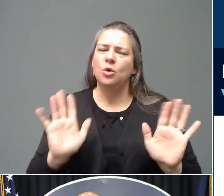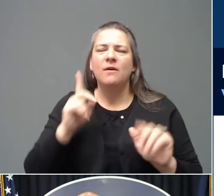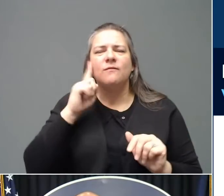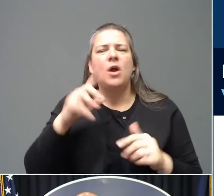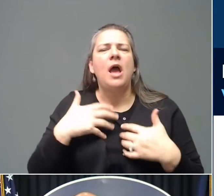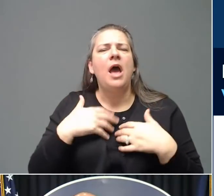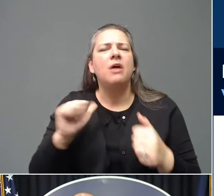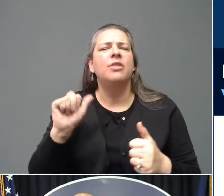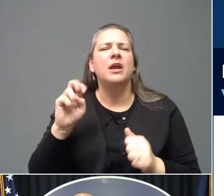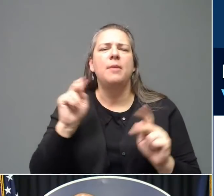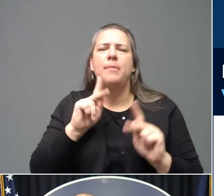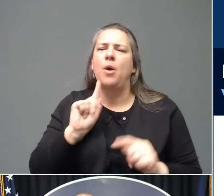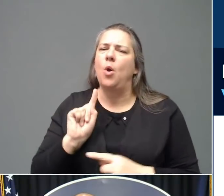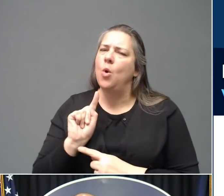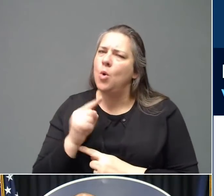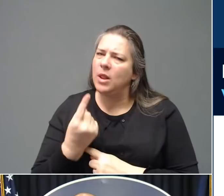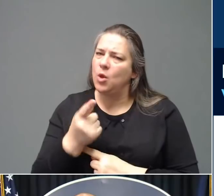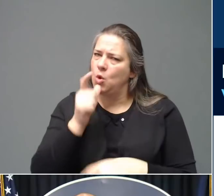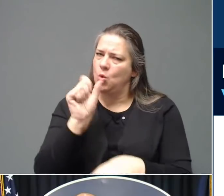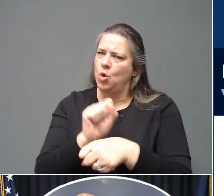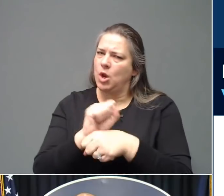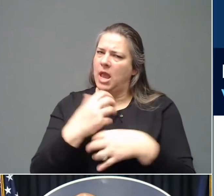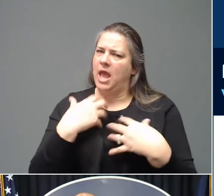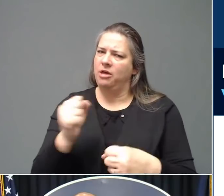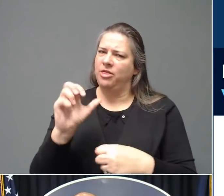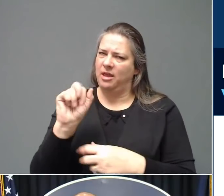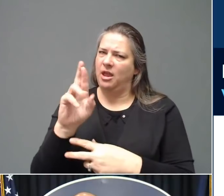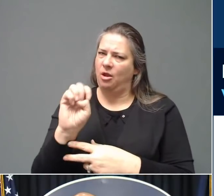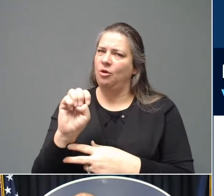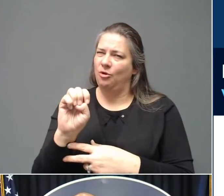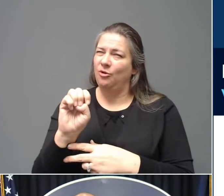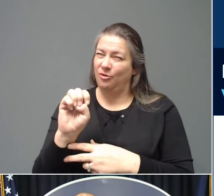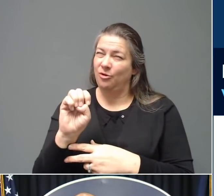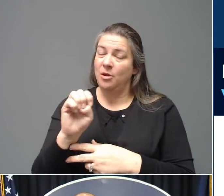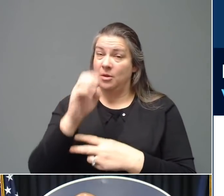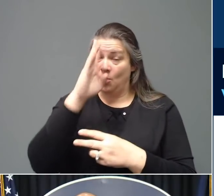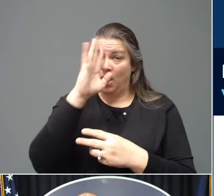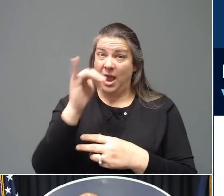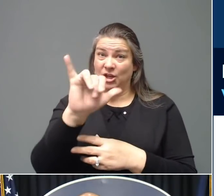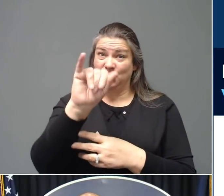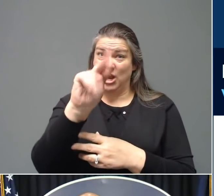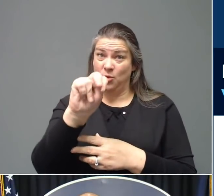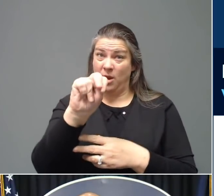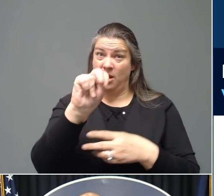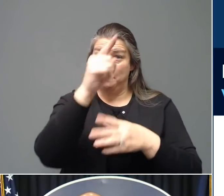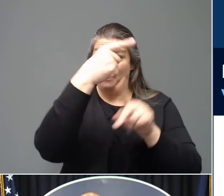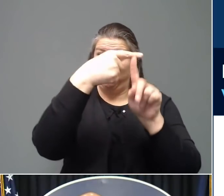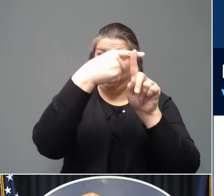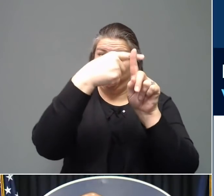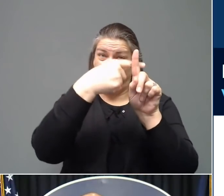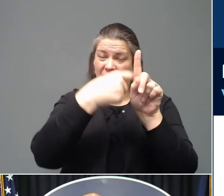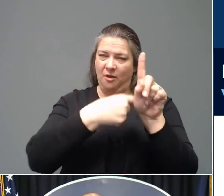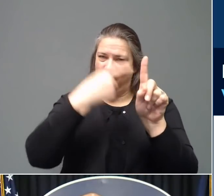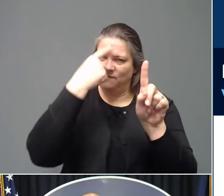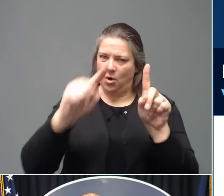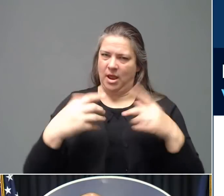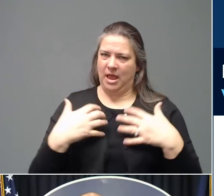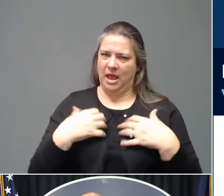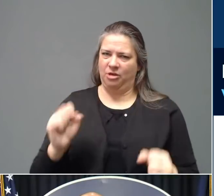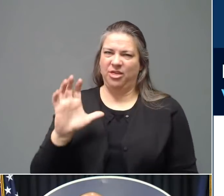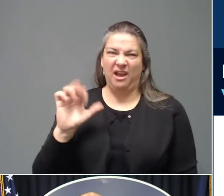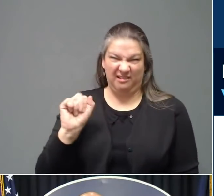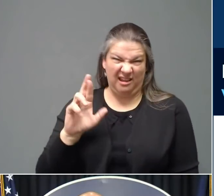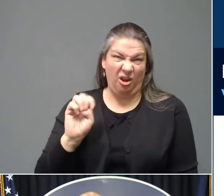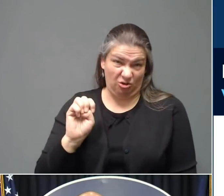please. I've said all along it would take all of January to reach most of healthcare personnel. If later today you go on the